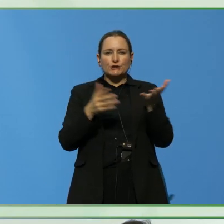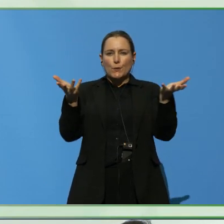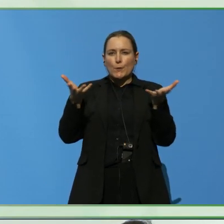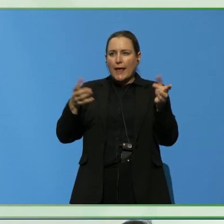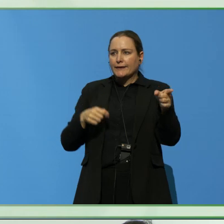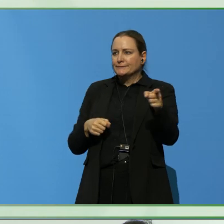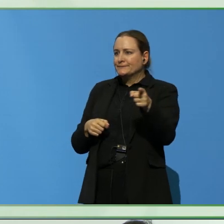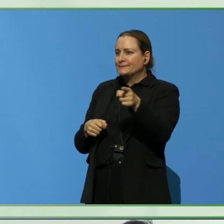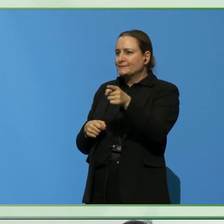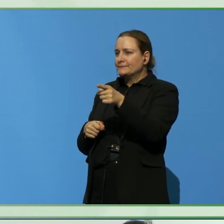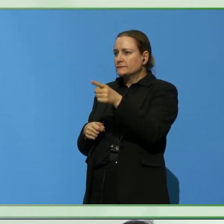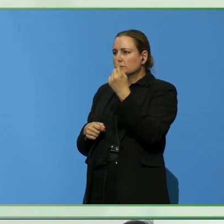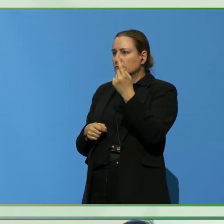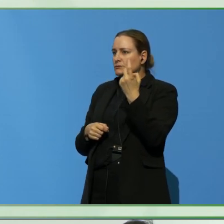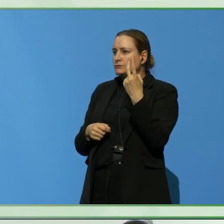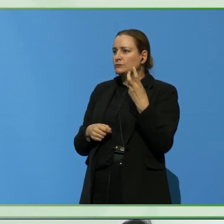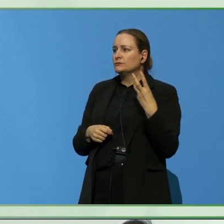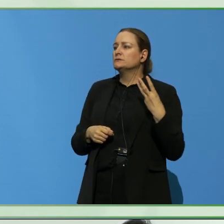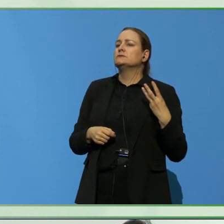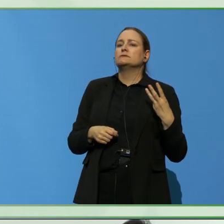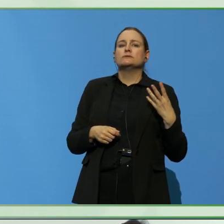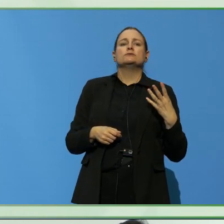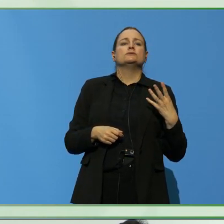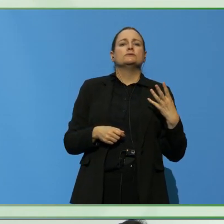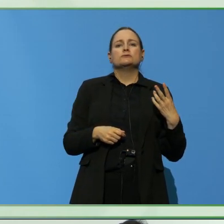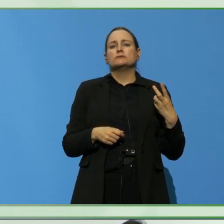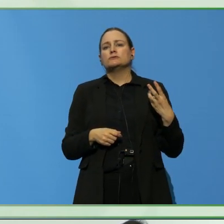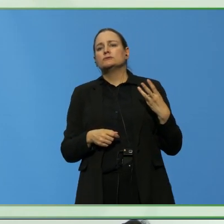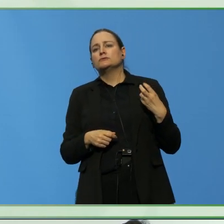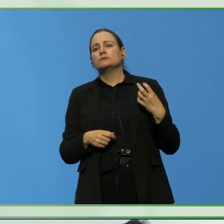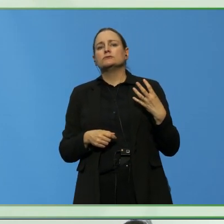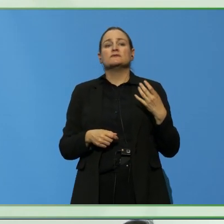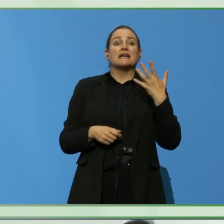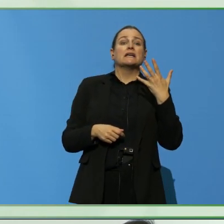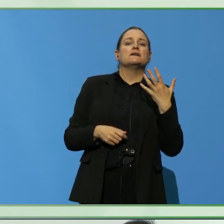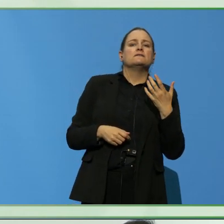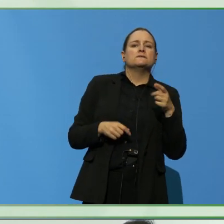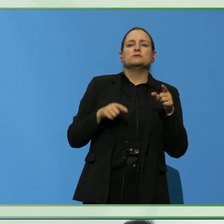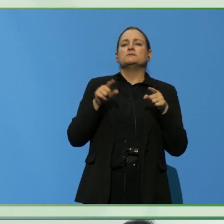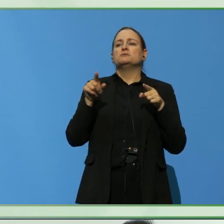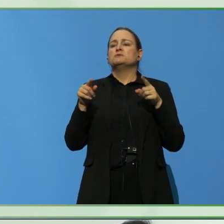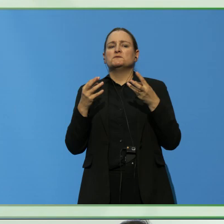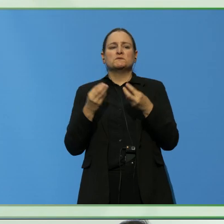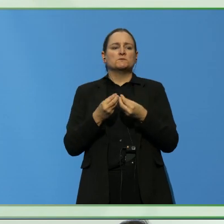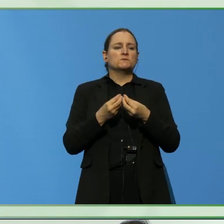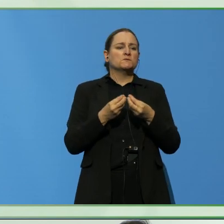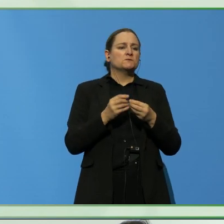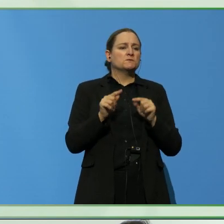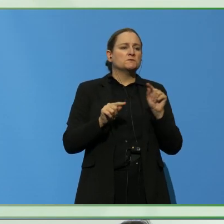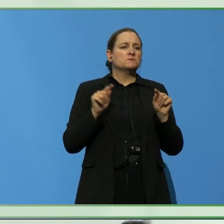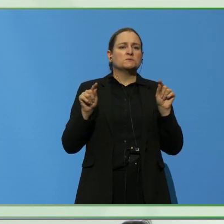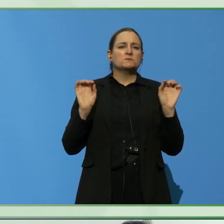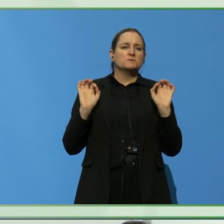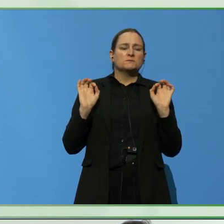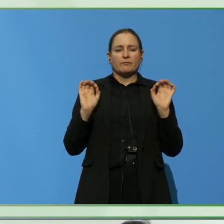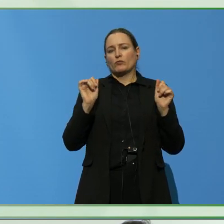innovators in the room? Just give me a shout. Yeah, okay. Hearing a bunch of claps, a bunch of hands. And how